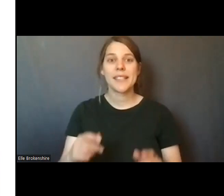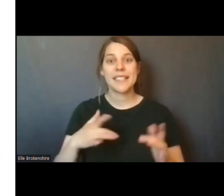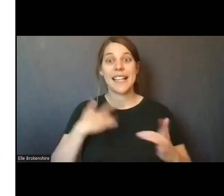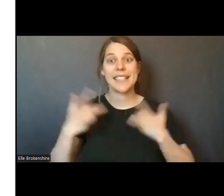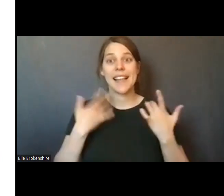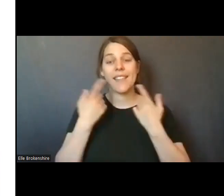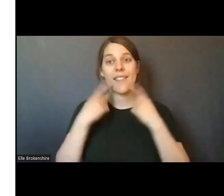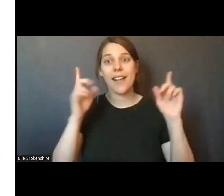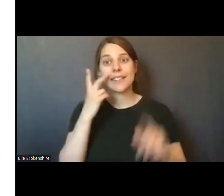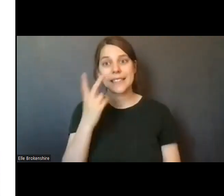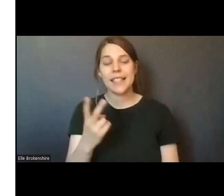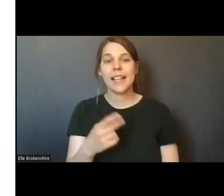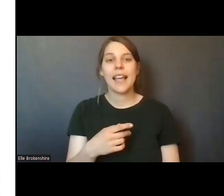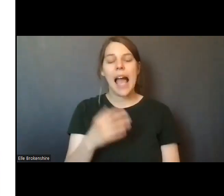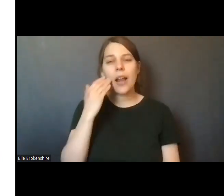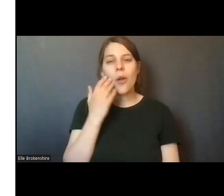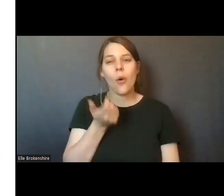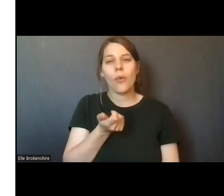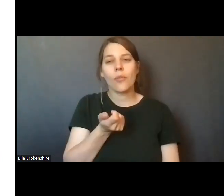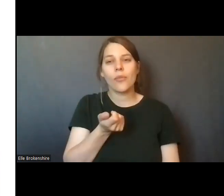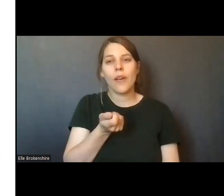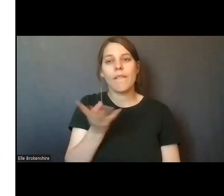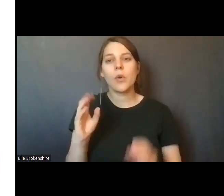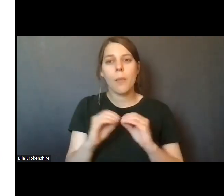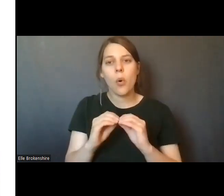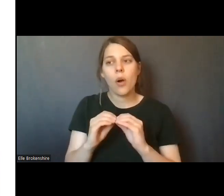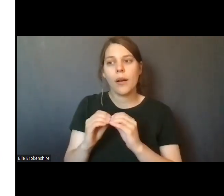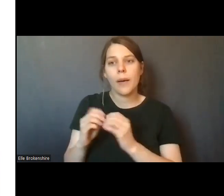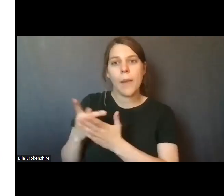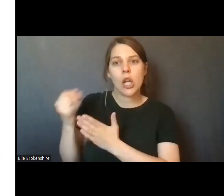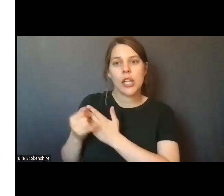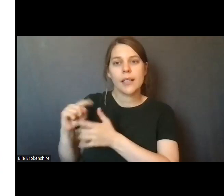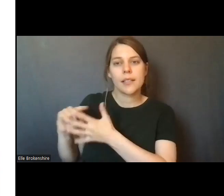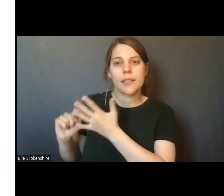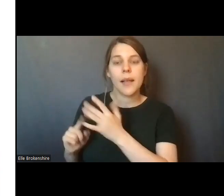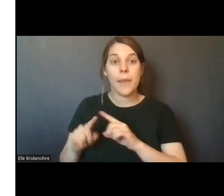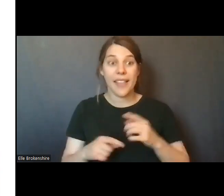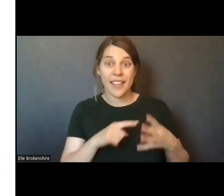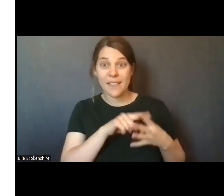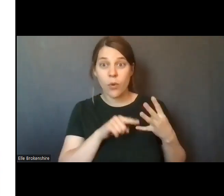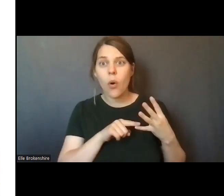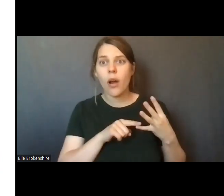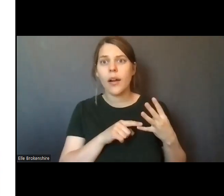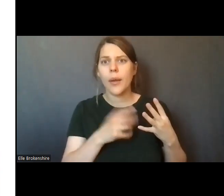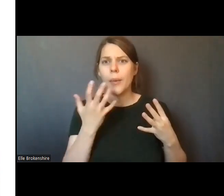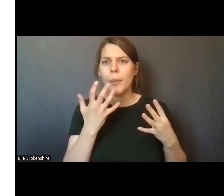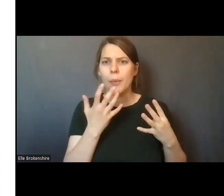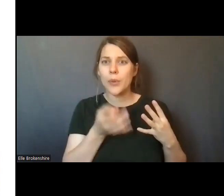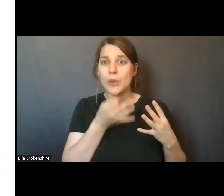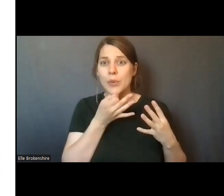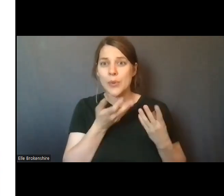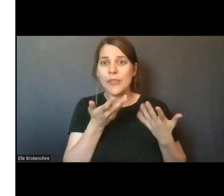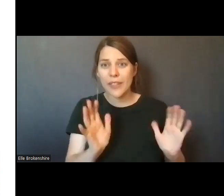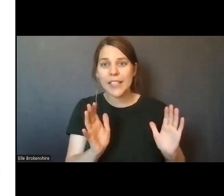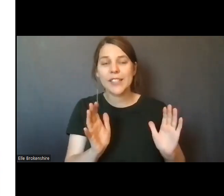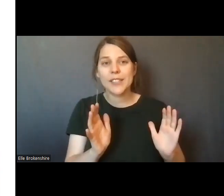see, I know we still have a few more to work on, but, to see these four, really be on the precipice, and looking forward to them,